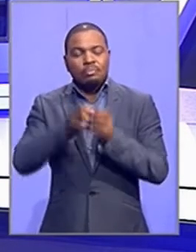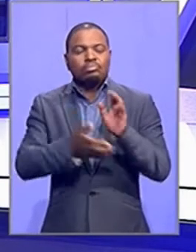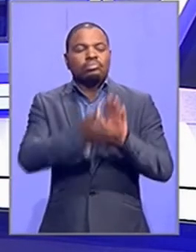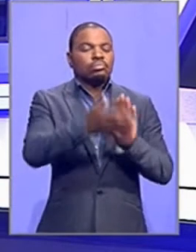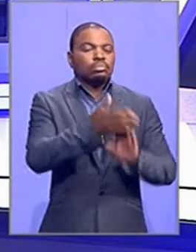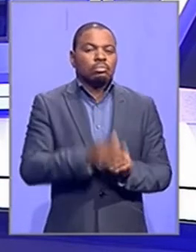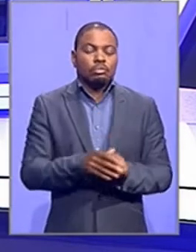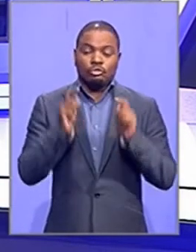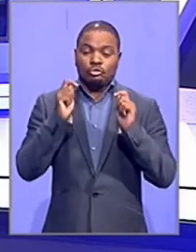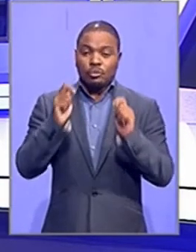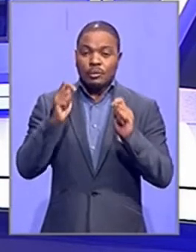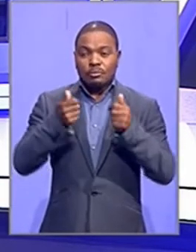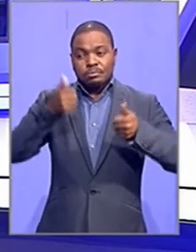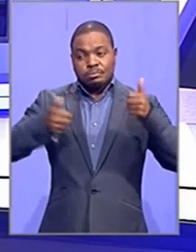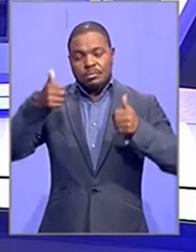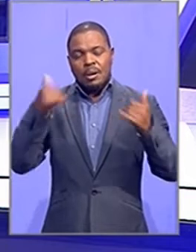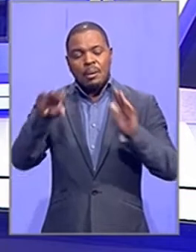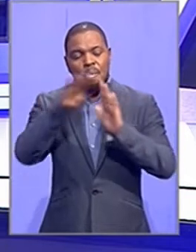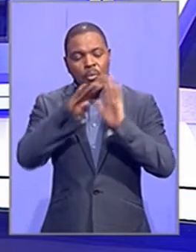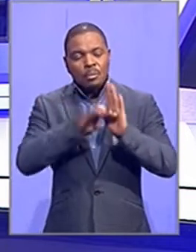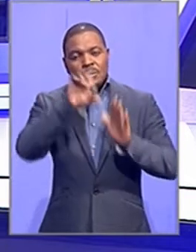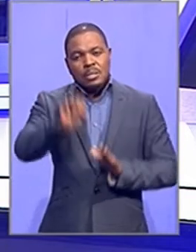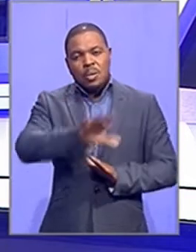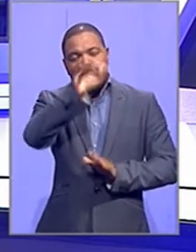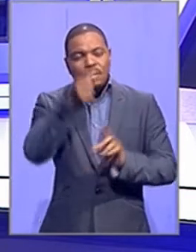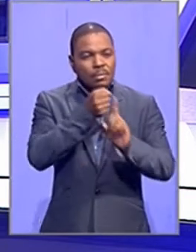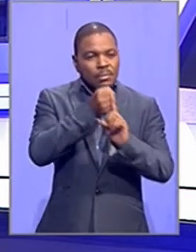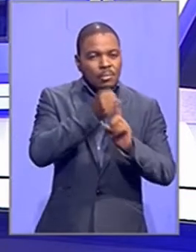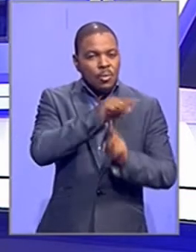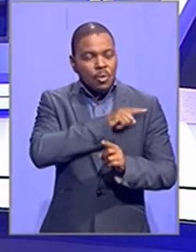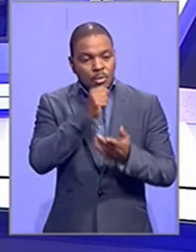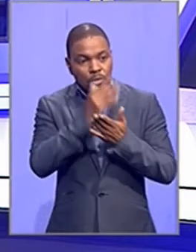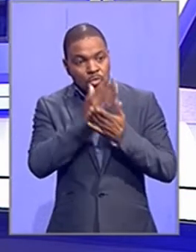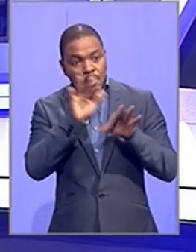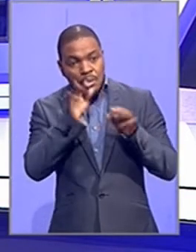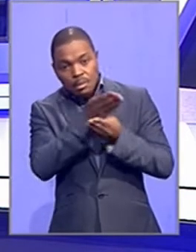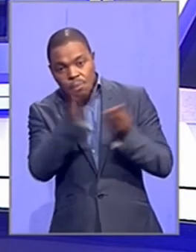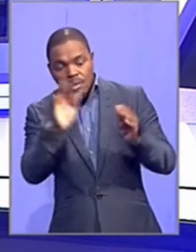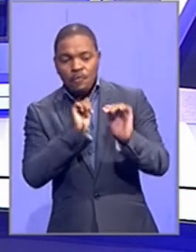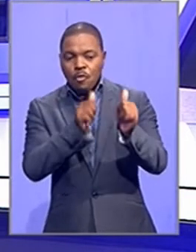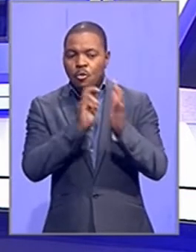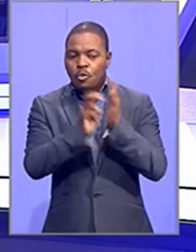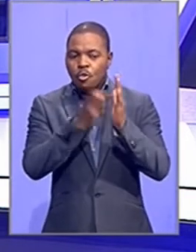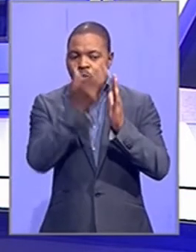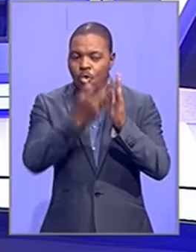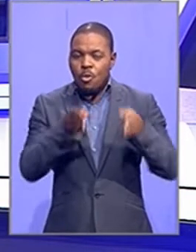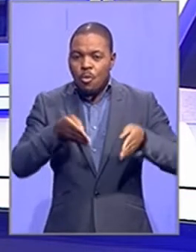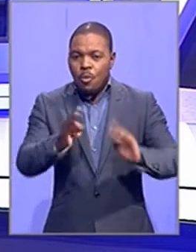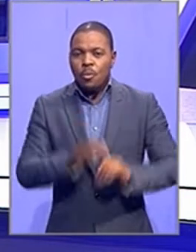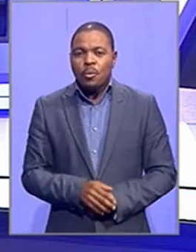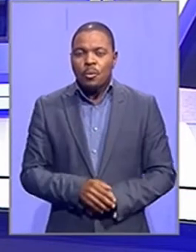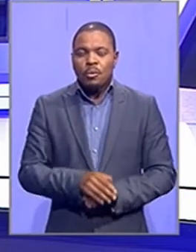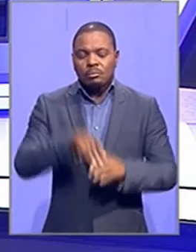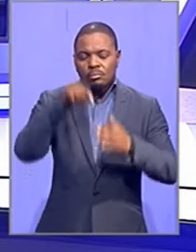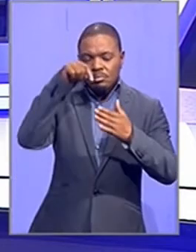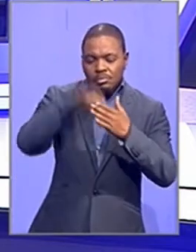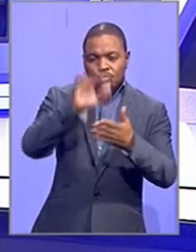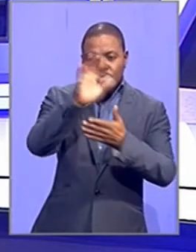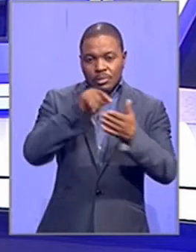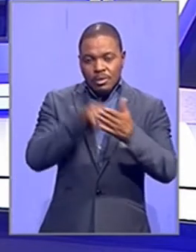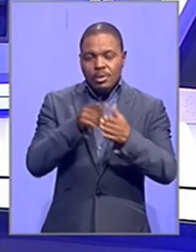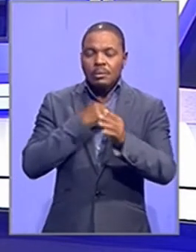Bathati ba pharakano ba tsweletse ka matsholo a naga ka bophara go tlhomamisa fa bakgweetsi ba inyalanya le melao ya tsela. Go utlwa go le gontsi re ikgolaganya